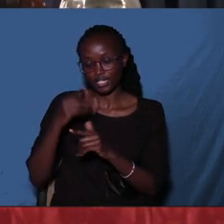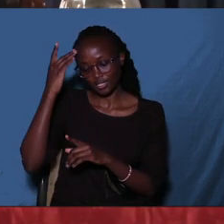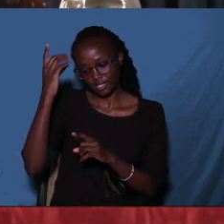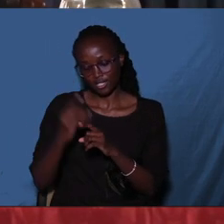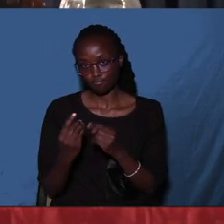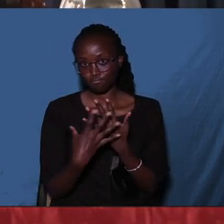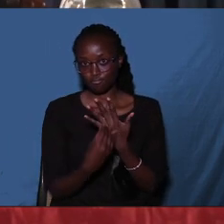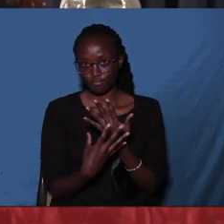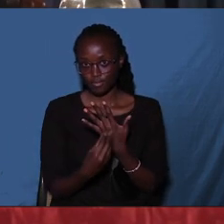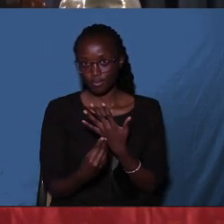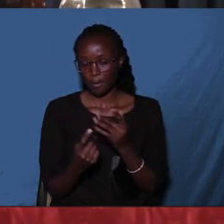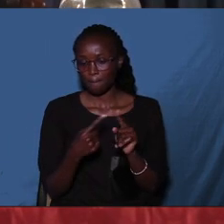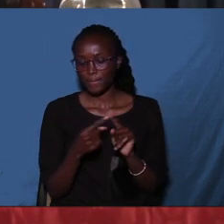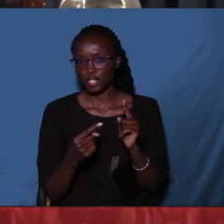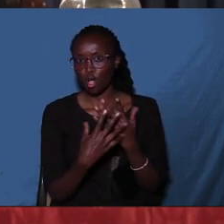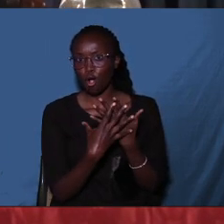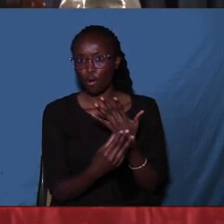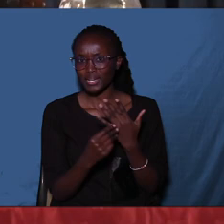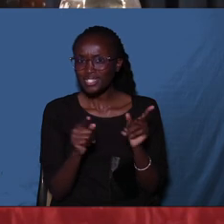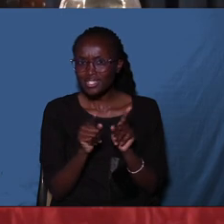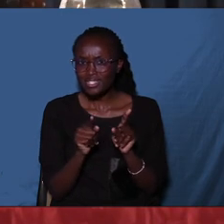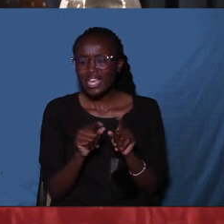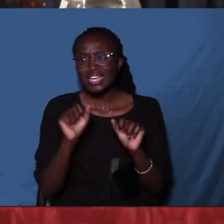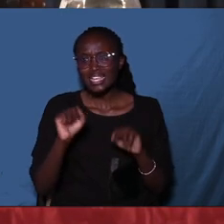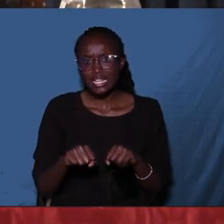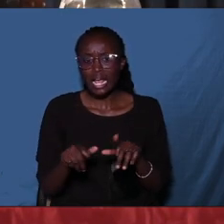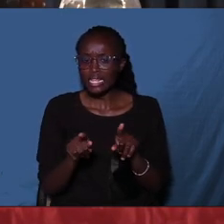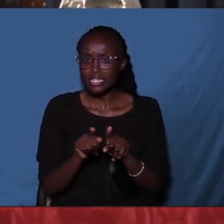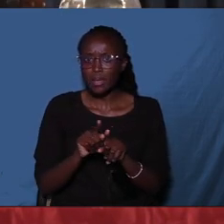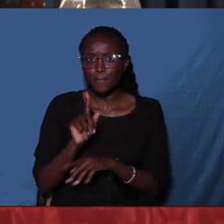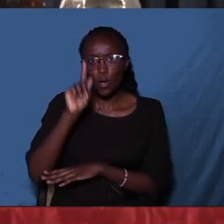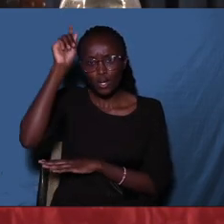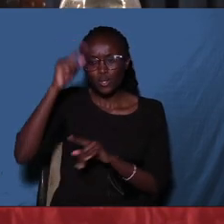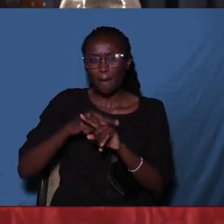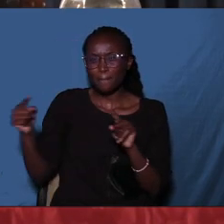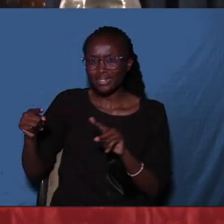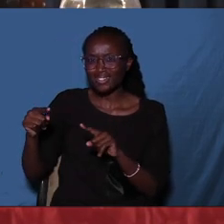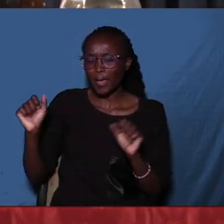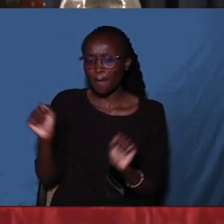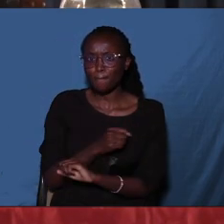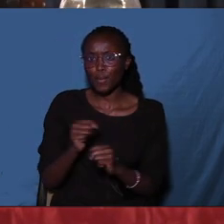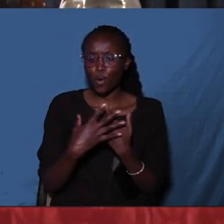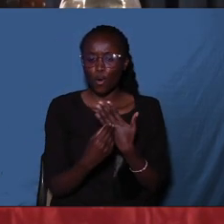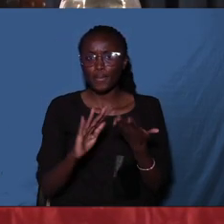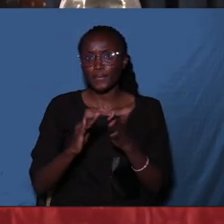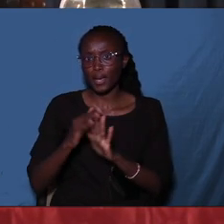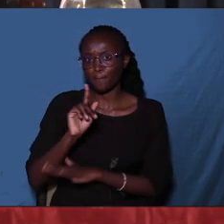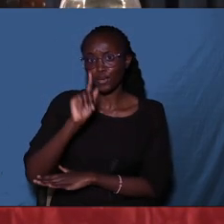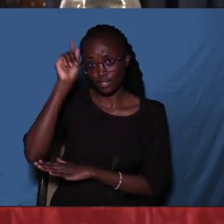church, it's a photocopy of you. The original is on the other side. You are at